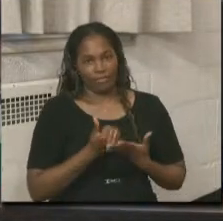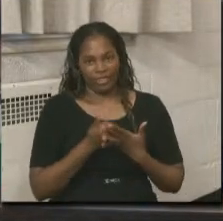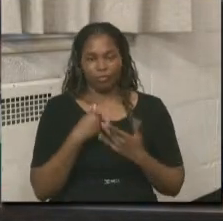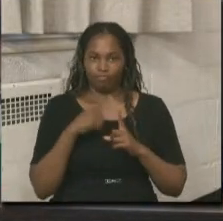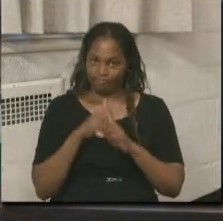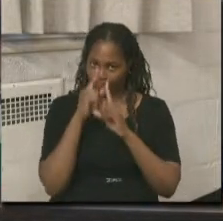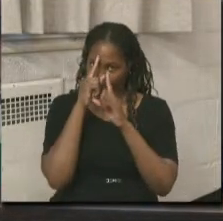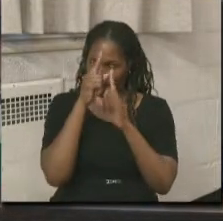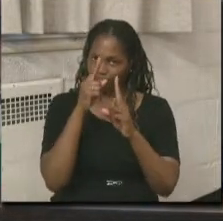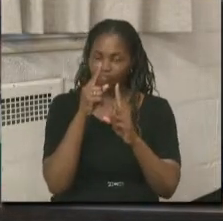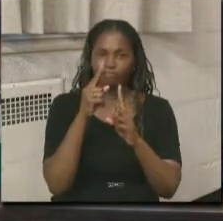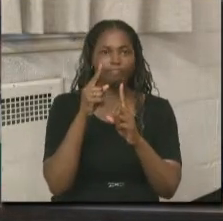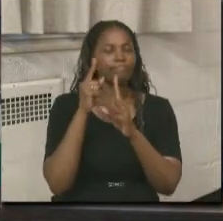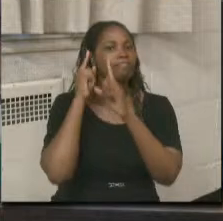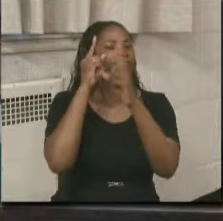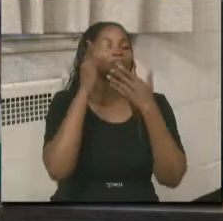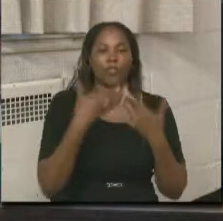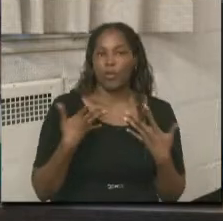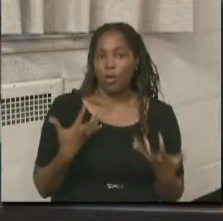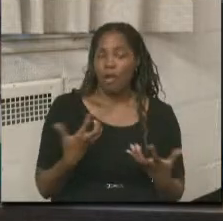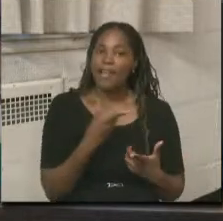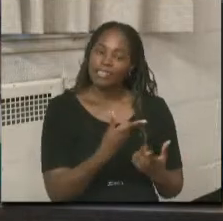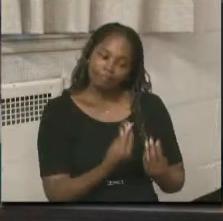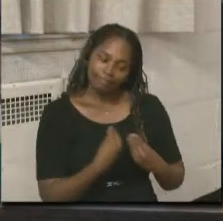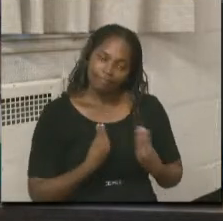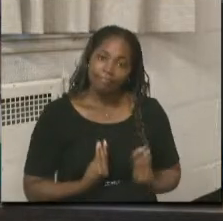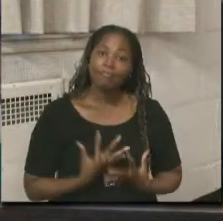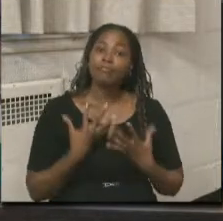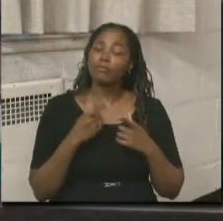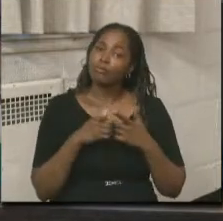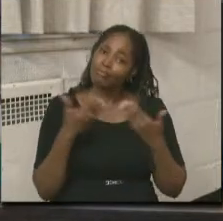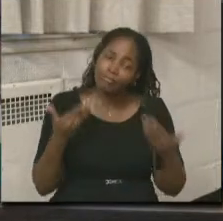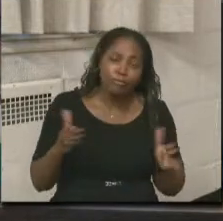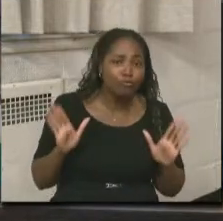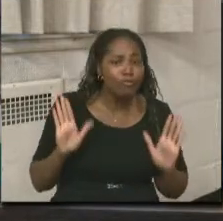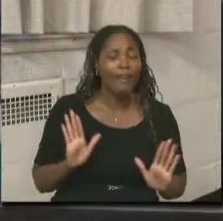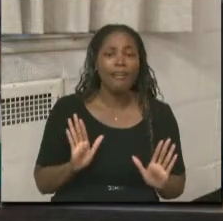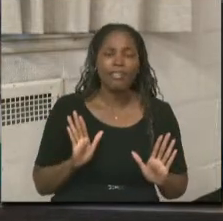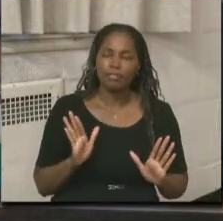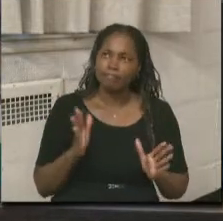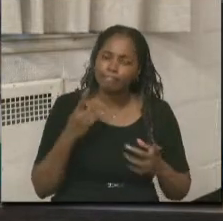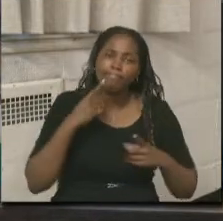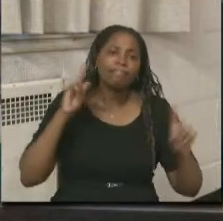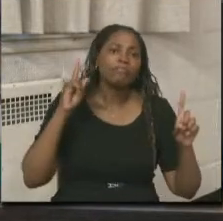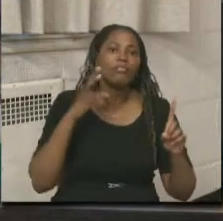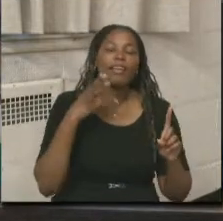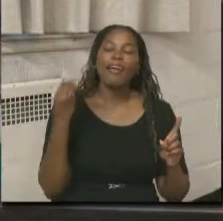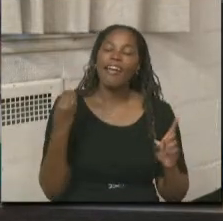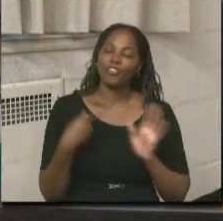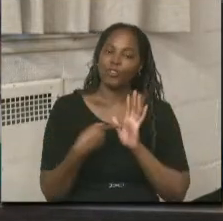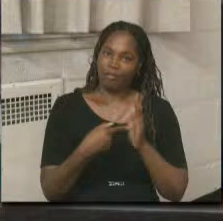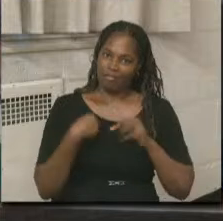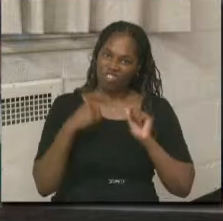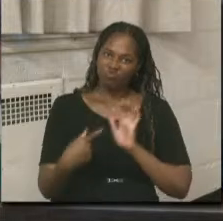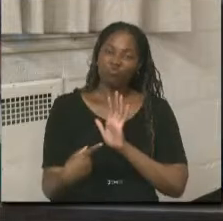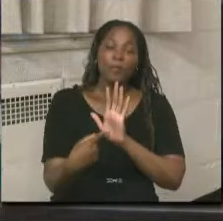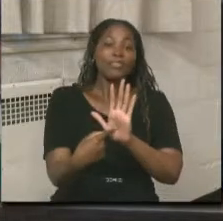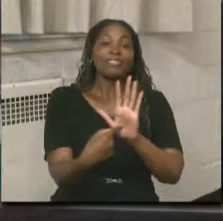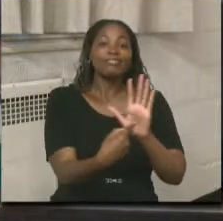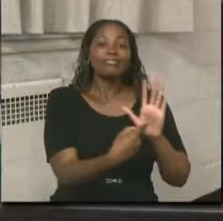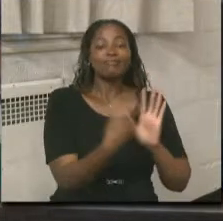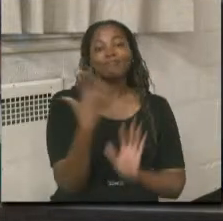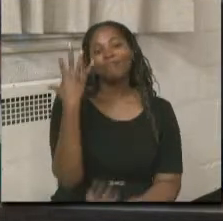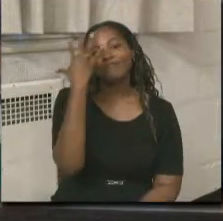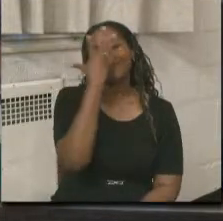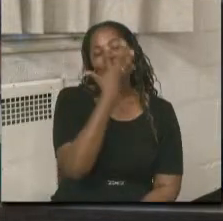inspired me to be great and to be someone that could represent just beautifulness, or like the rose,